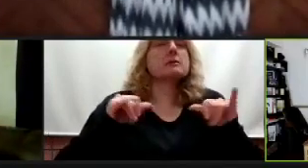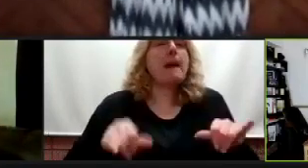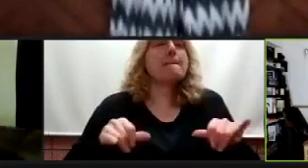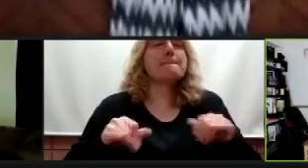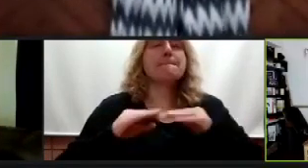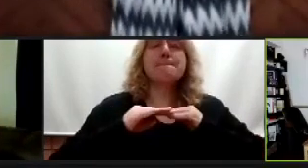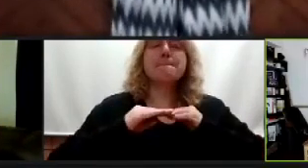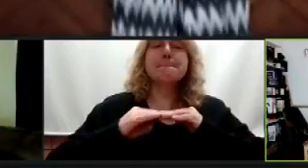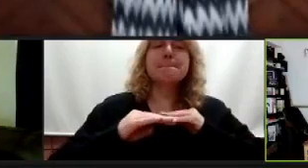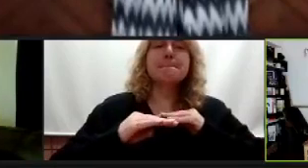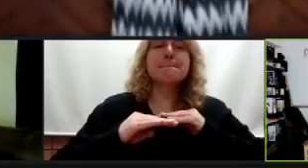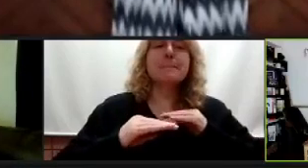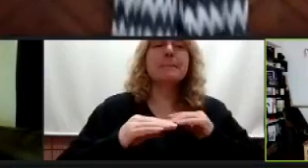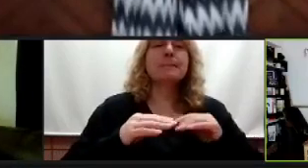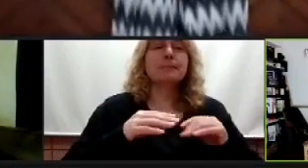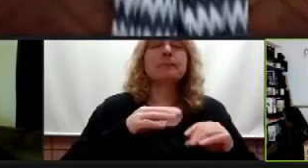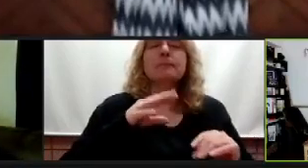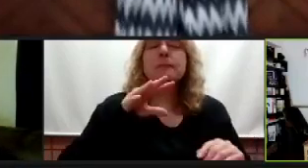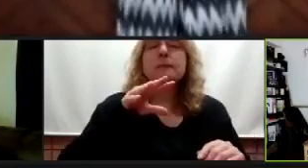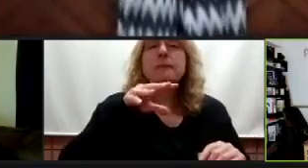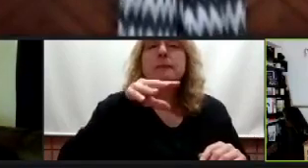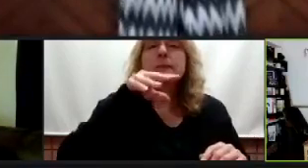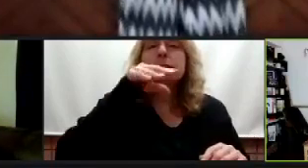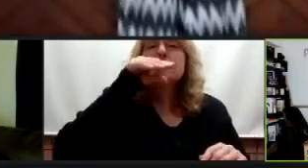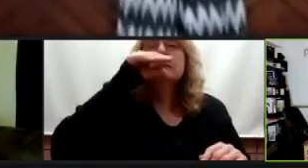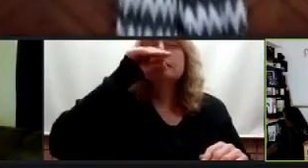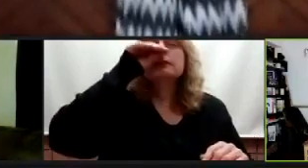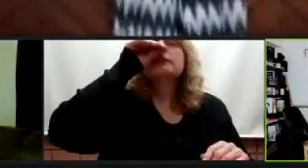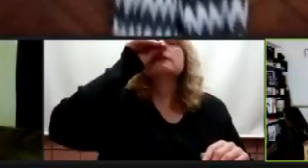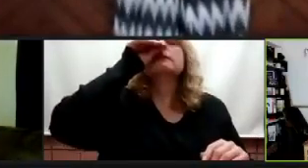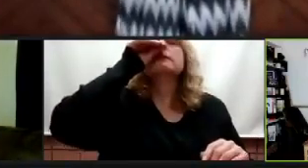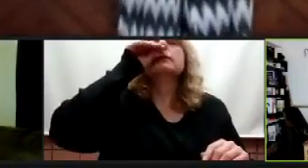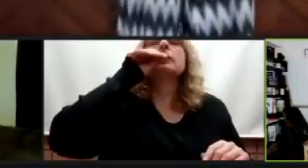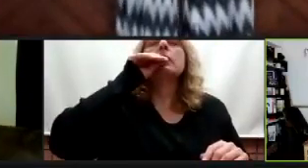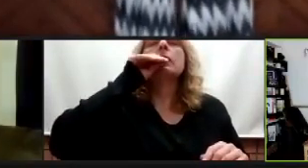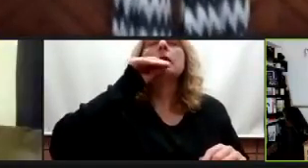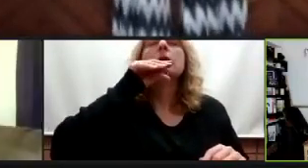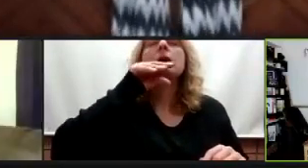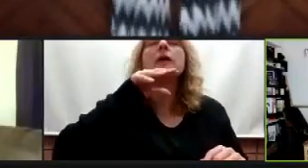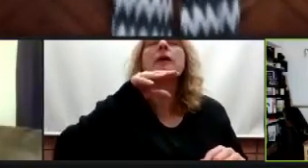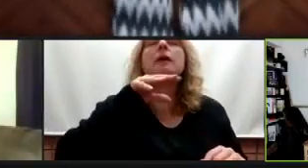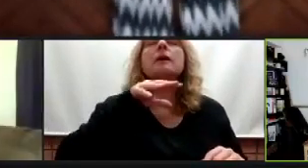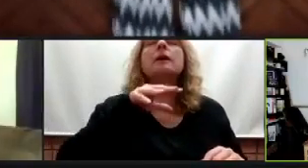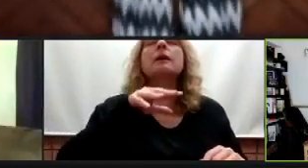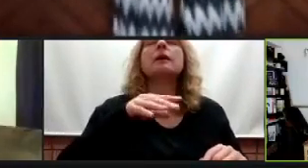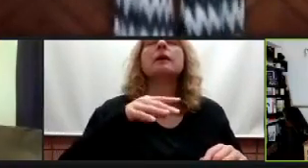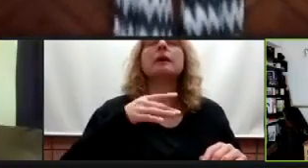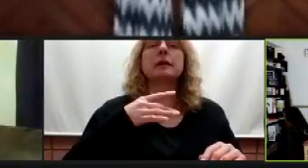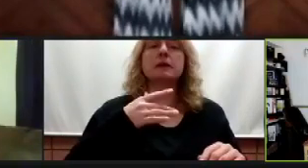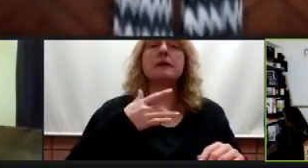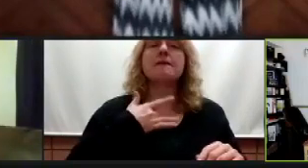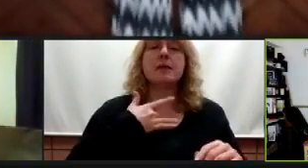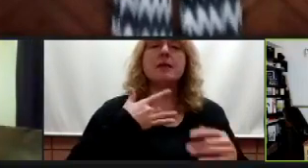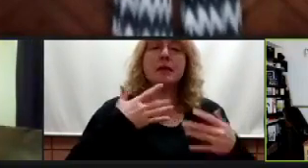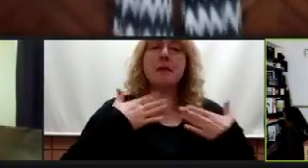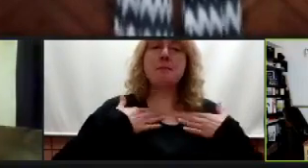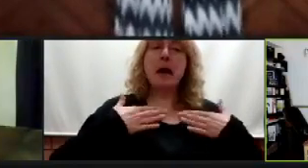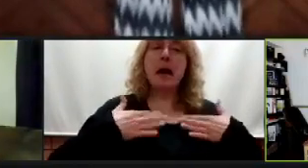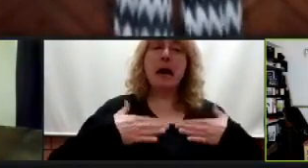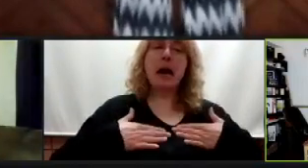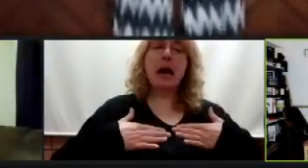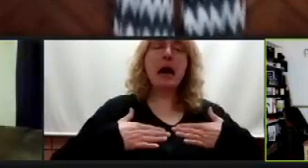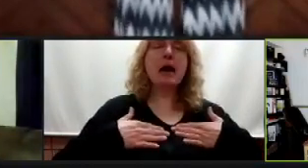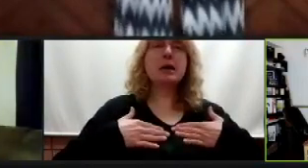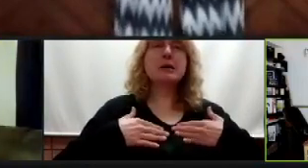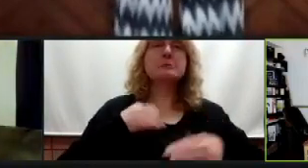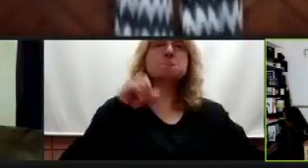up, exhale through the lips. We have our body movement, mountain pose, sitting strong